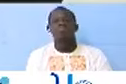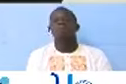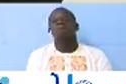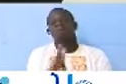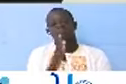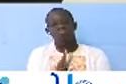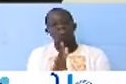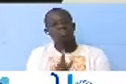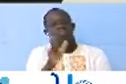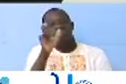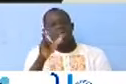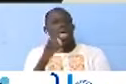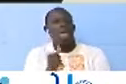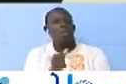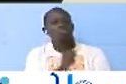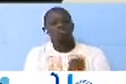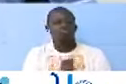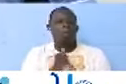English.